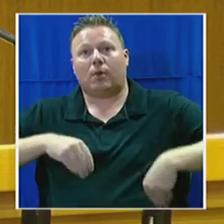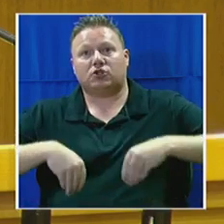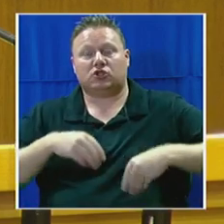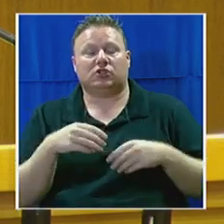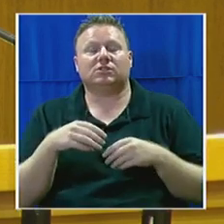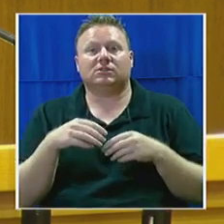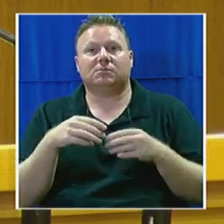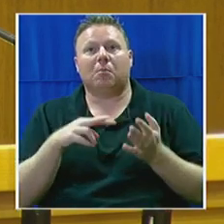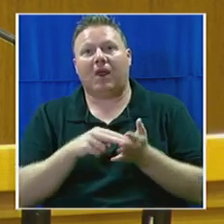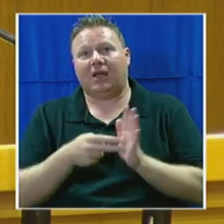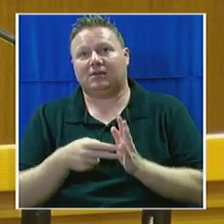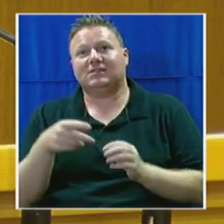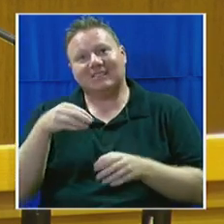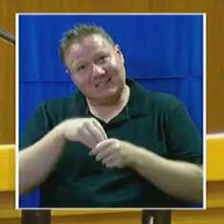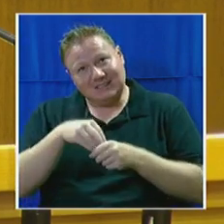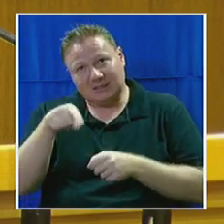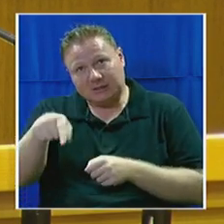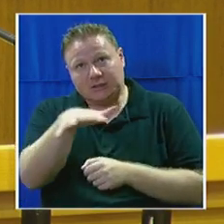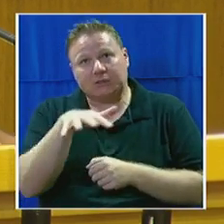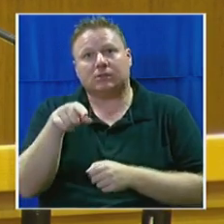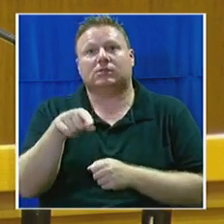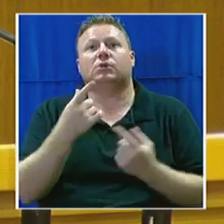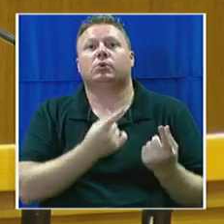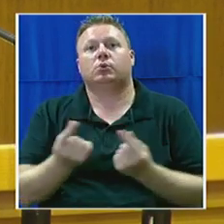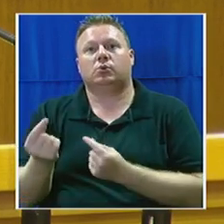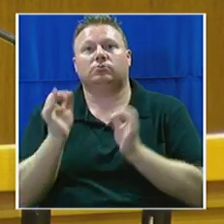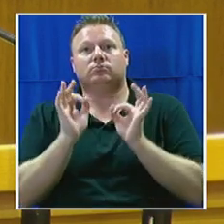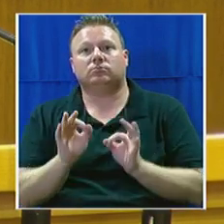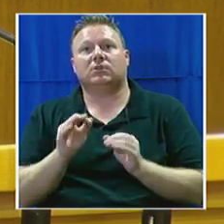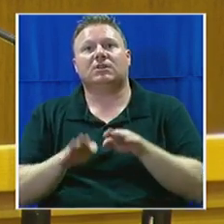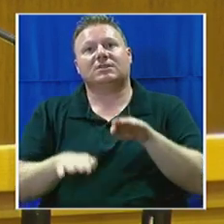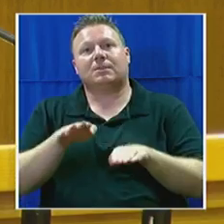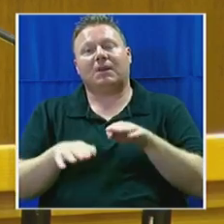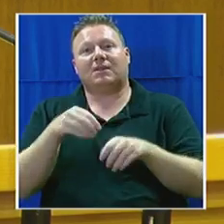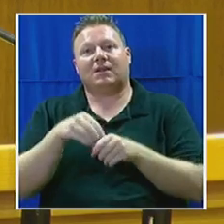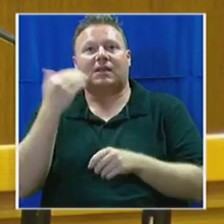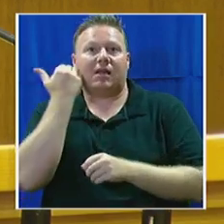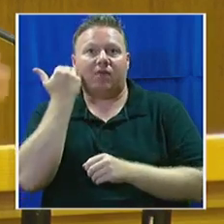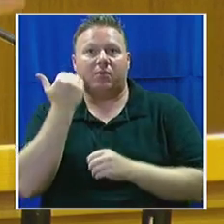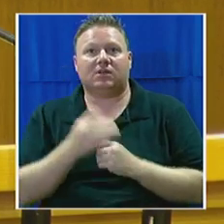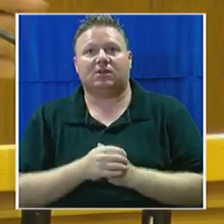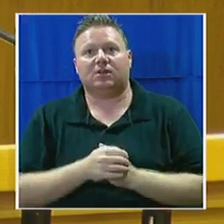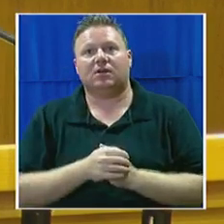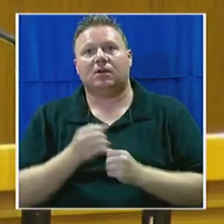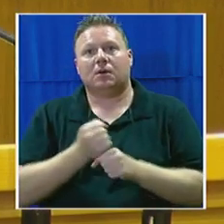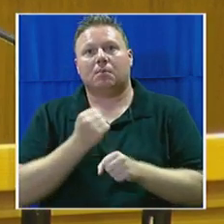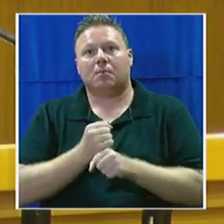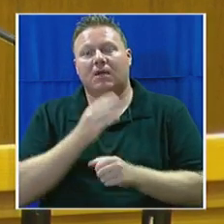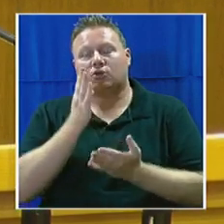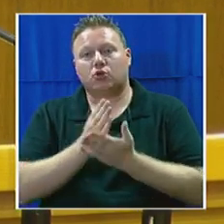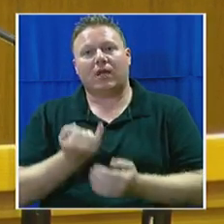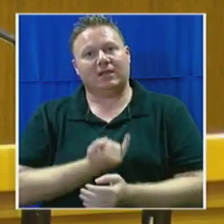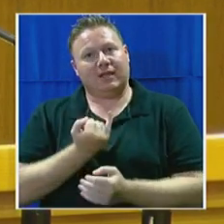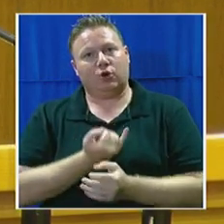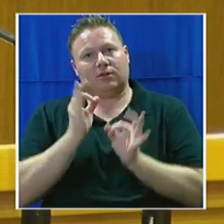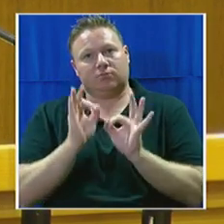of the district development plan to ensure that there is stability in government and to ensure that there is integrity in